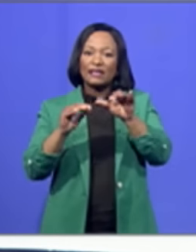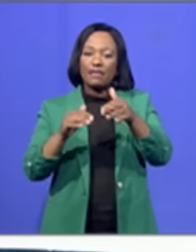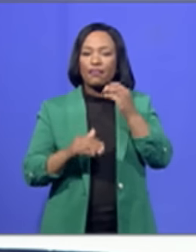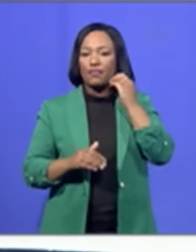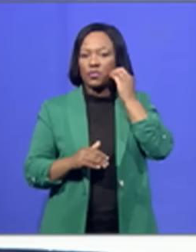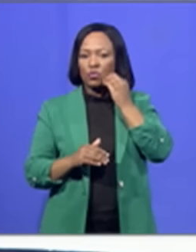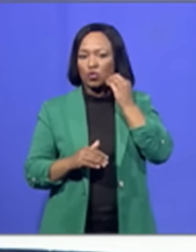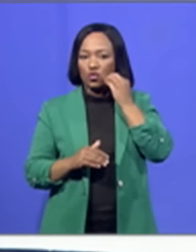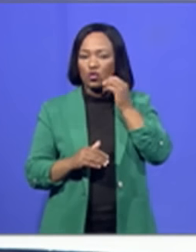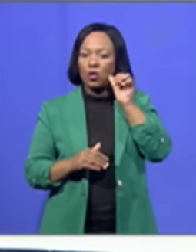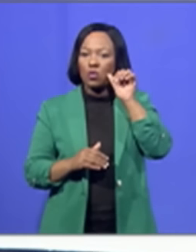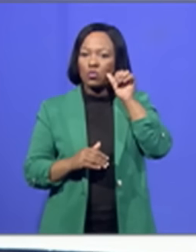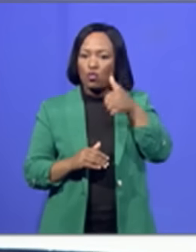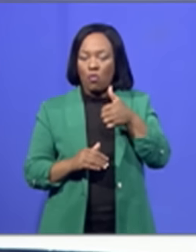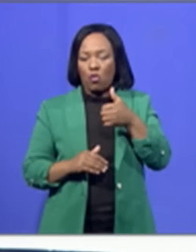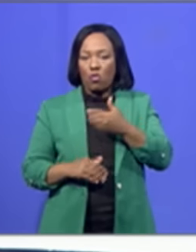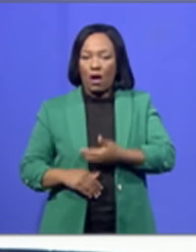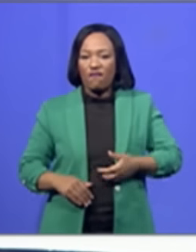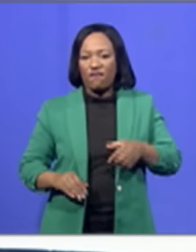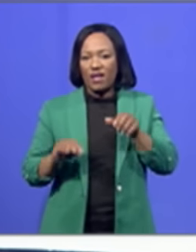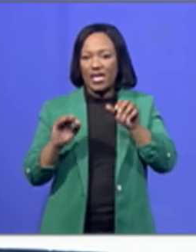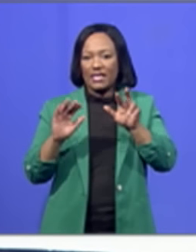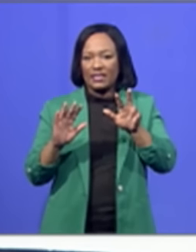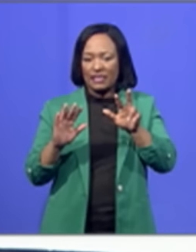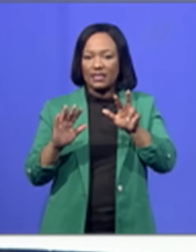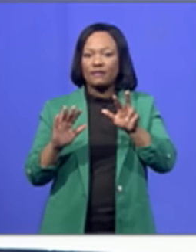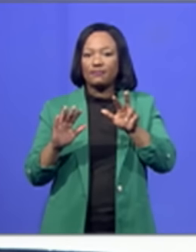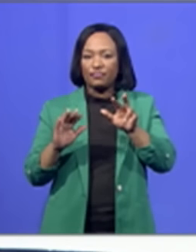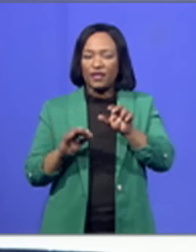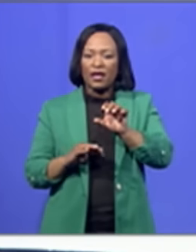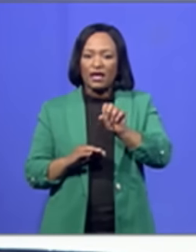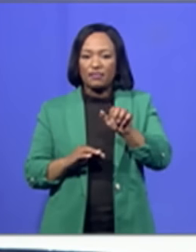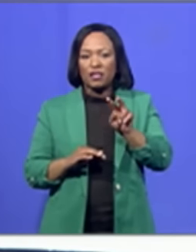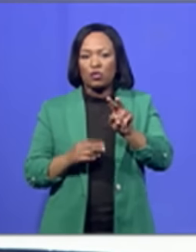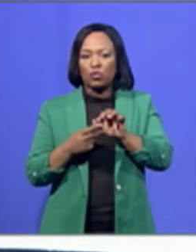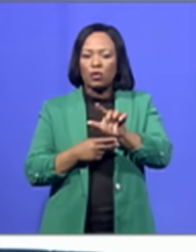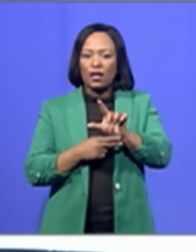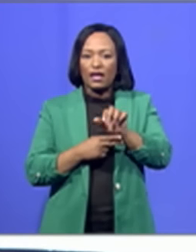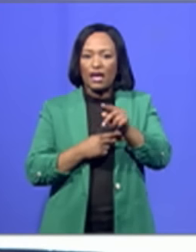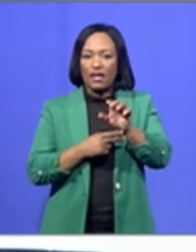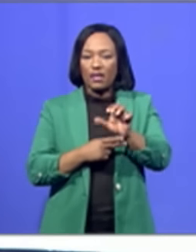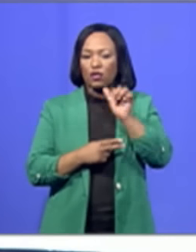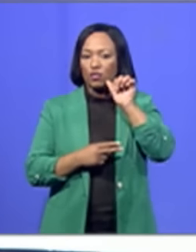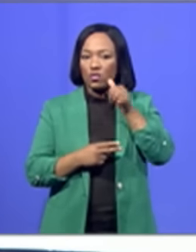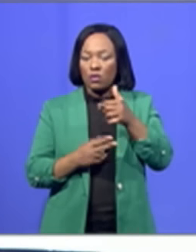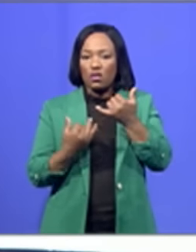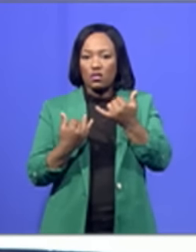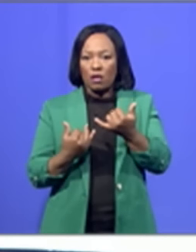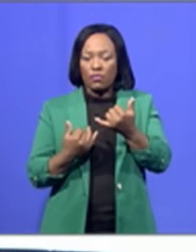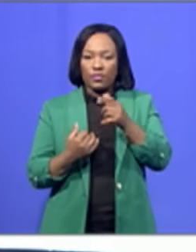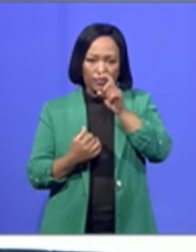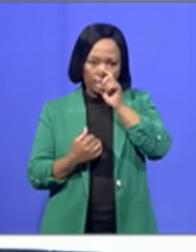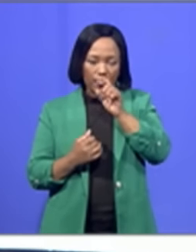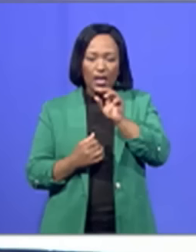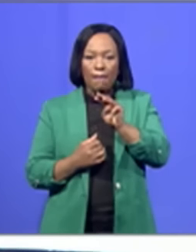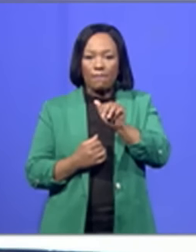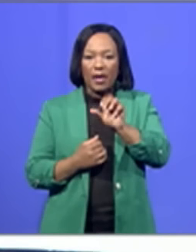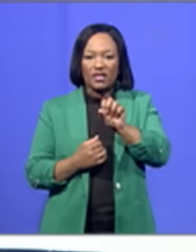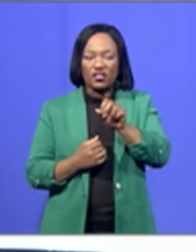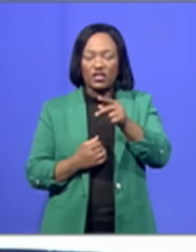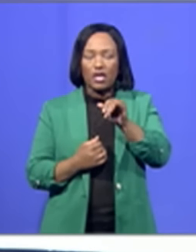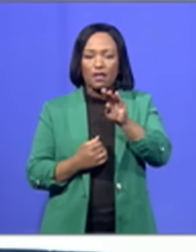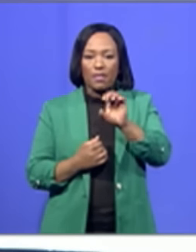Sesotho ba tlalefa tšona ka seripagare go tšwa go area bo seswai mo go SABC 2 le go SABC le gae go sasa. Ga bjale kgaetšedi Mashibe Ganyago